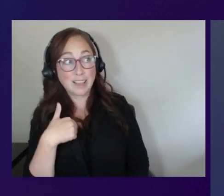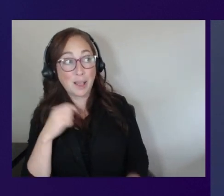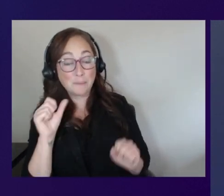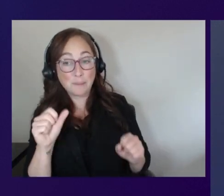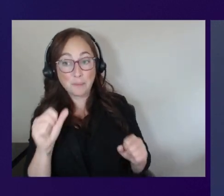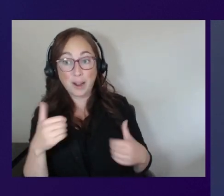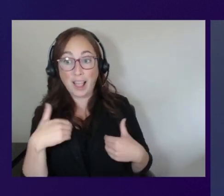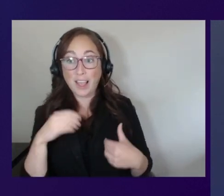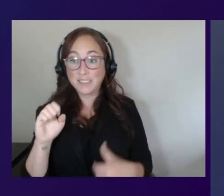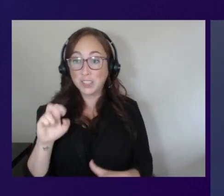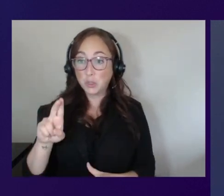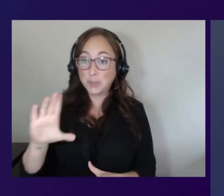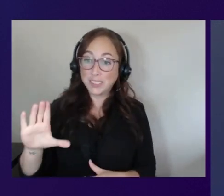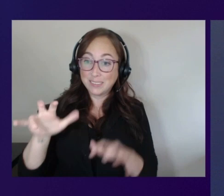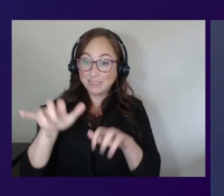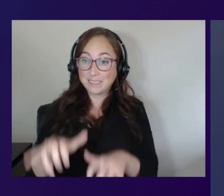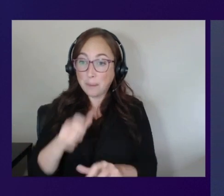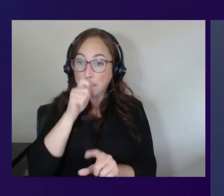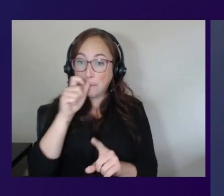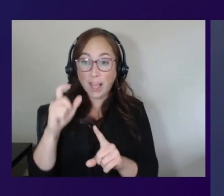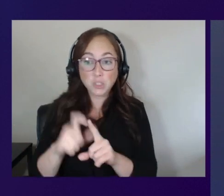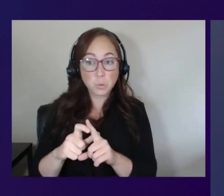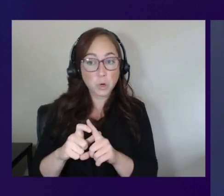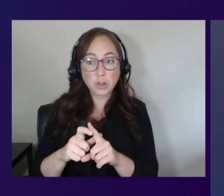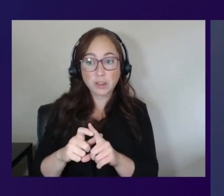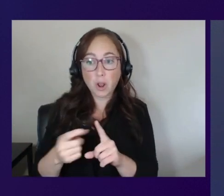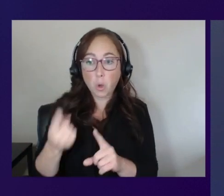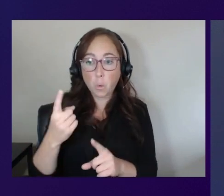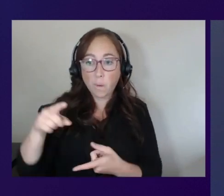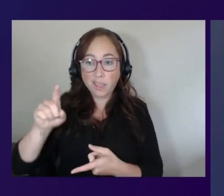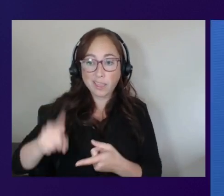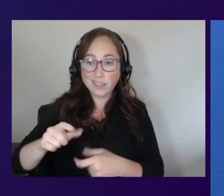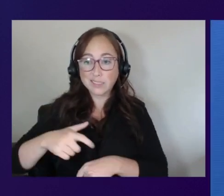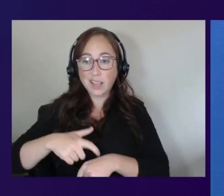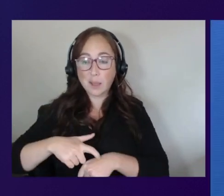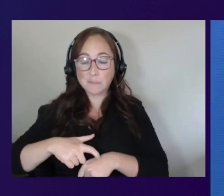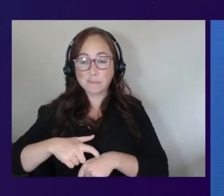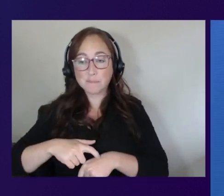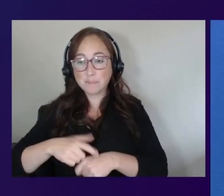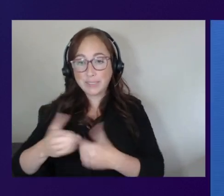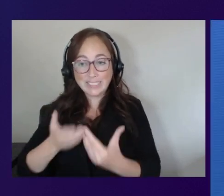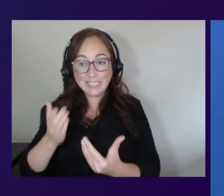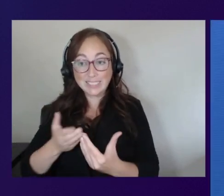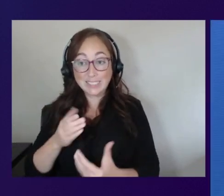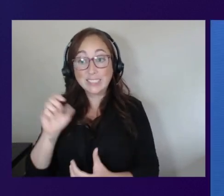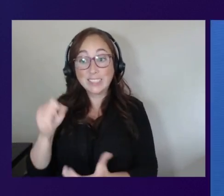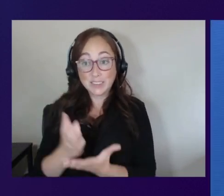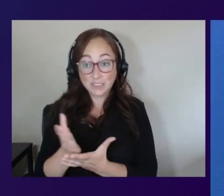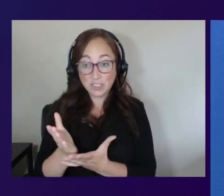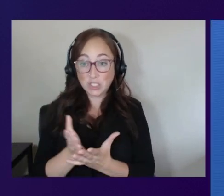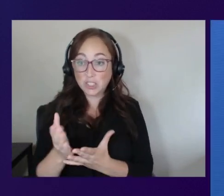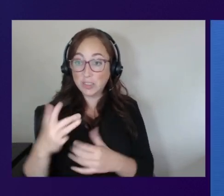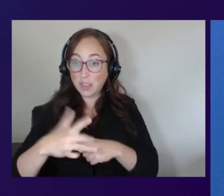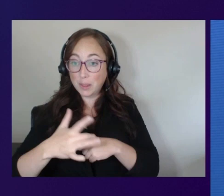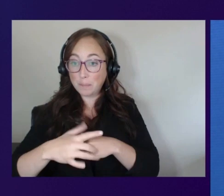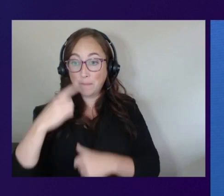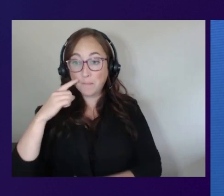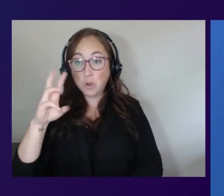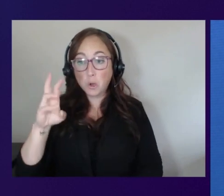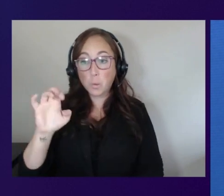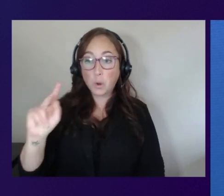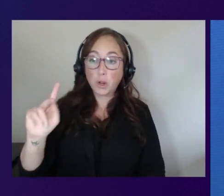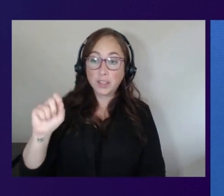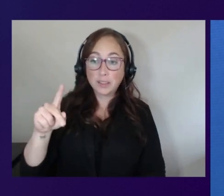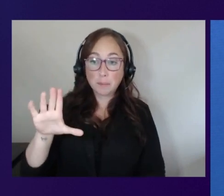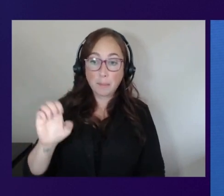users put in their password one less time, possibly. Yeah, so that feature is available for Workspace's native client application,